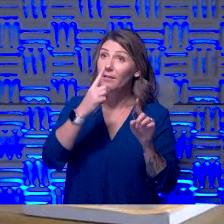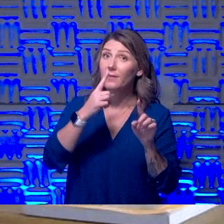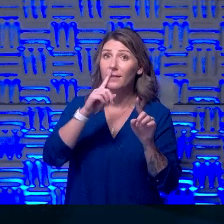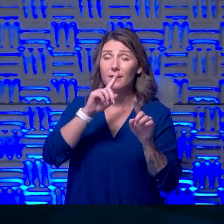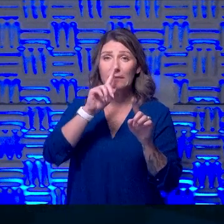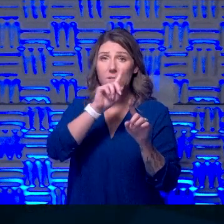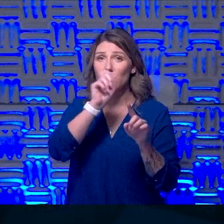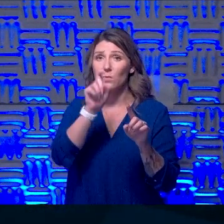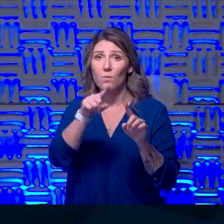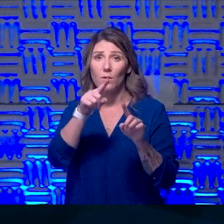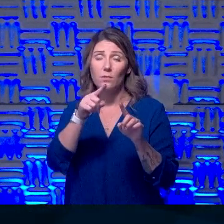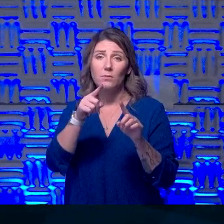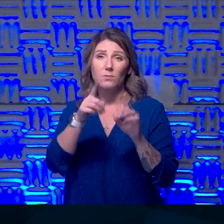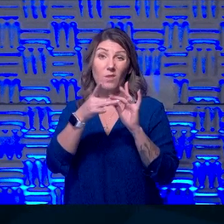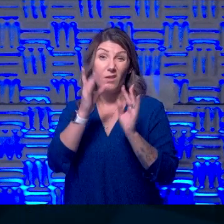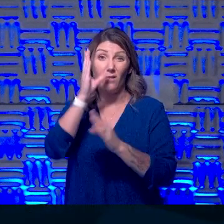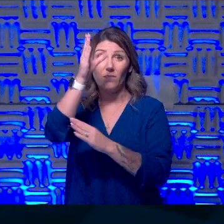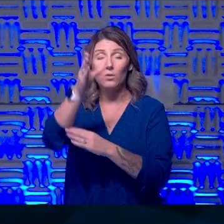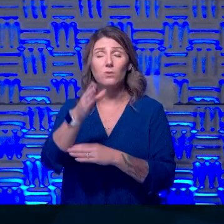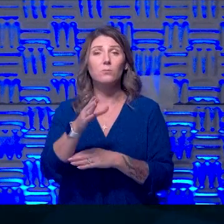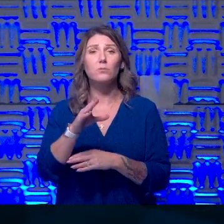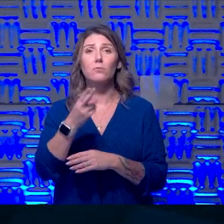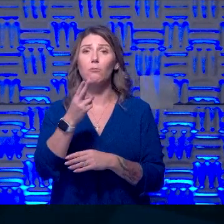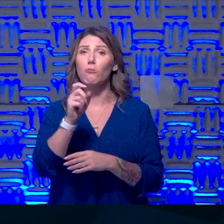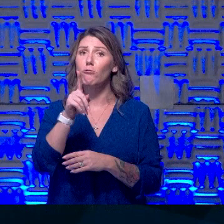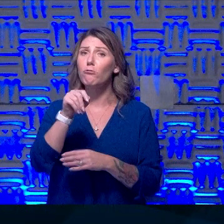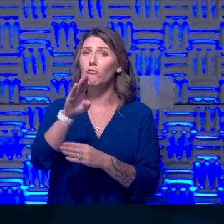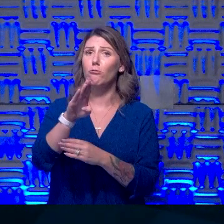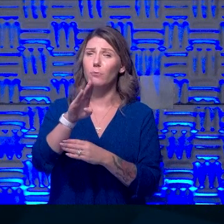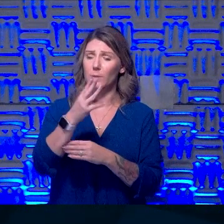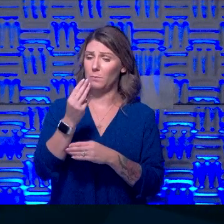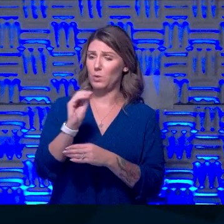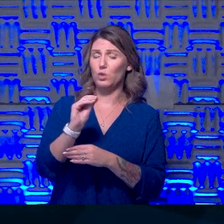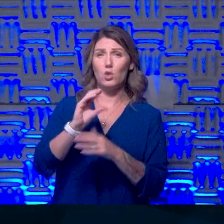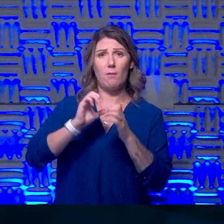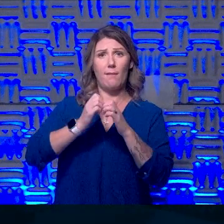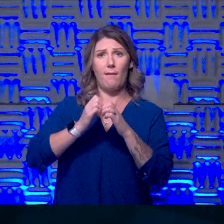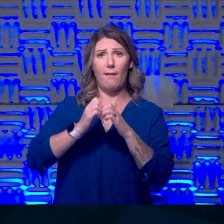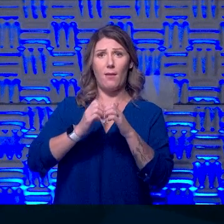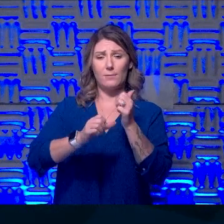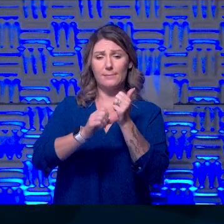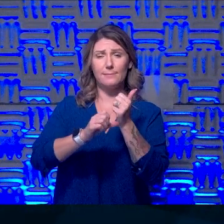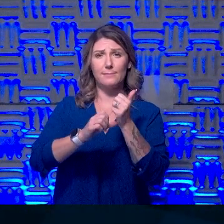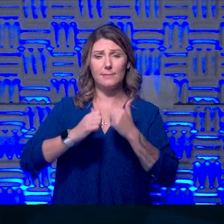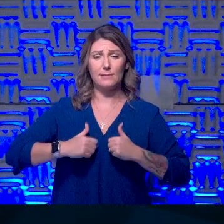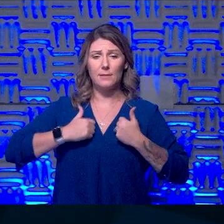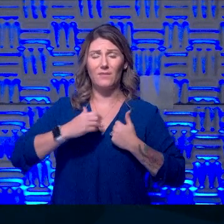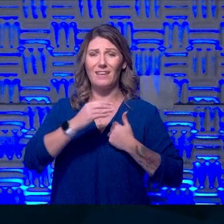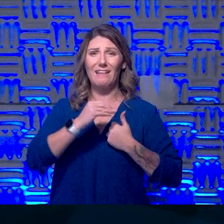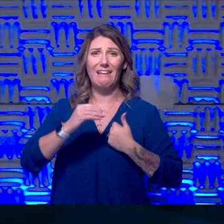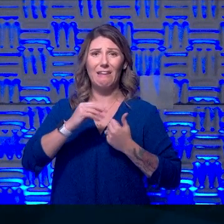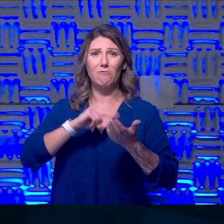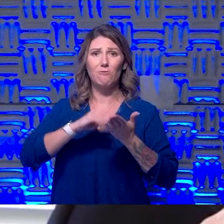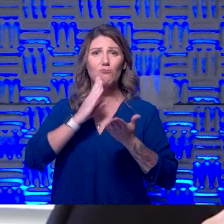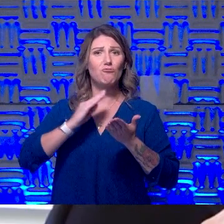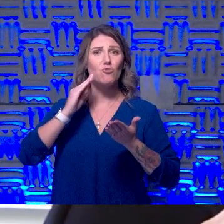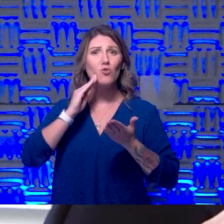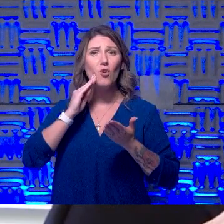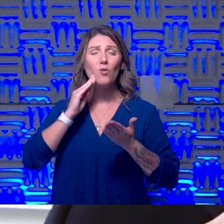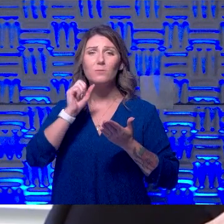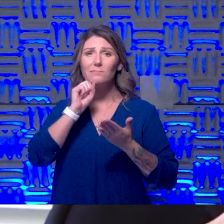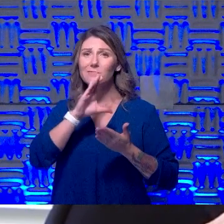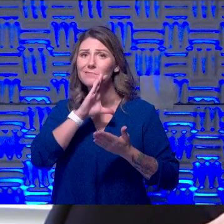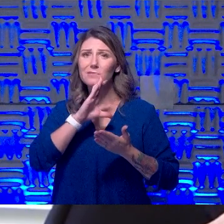for the future. Herb, how are things in Missouri and in assisted living and in senior living facilities? Doing